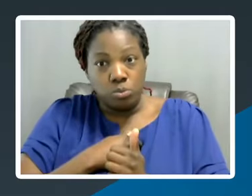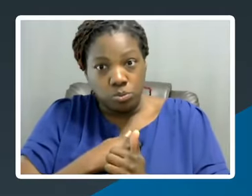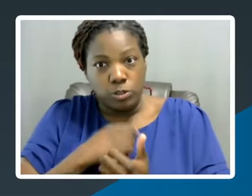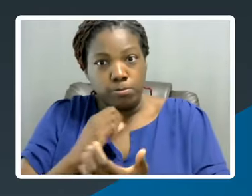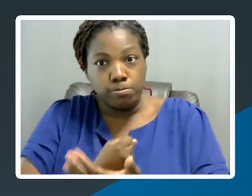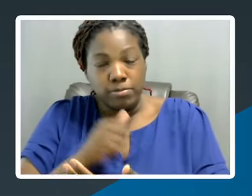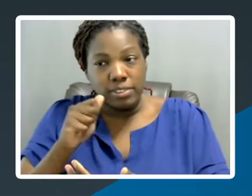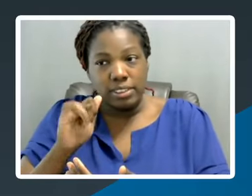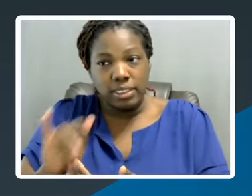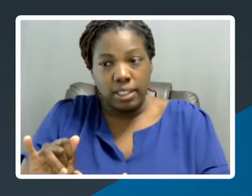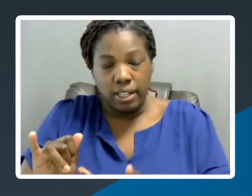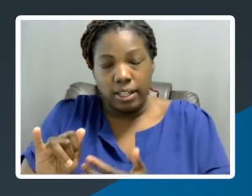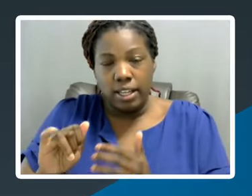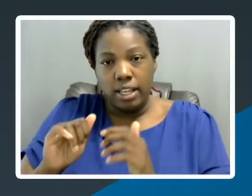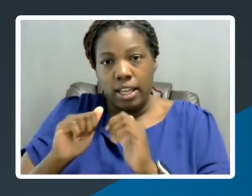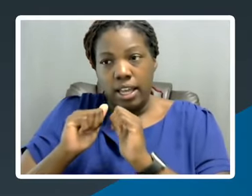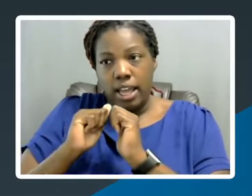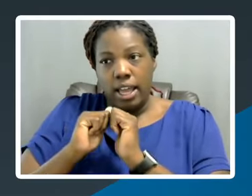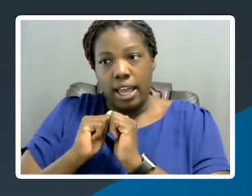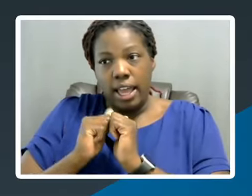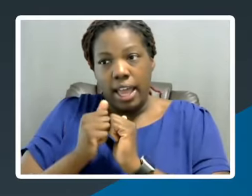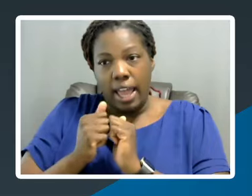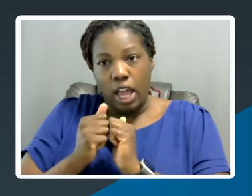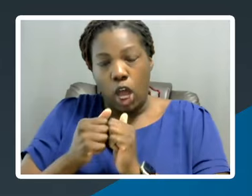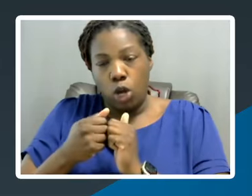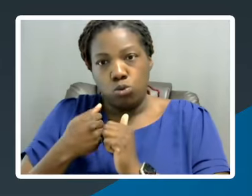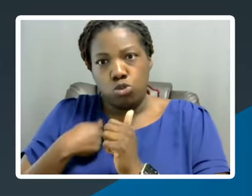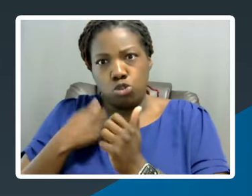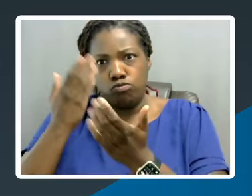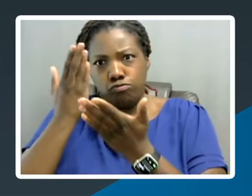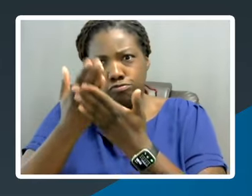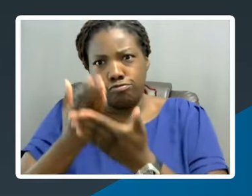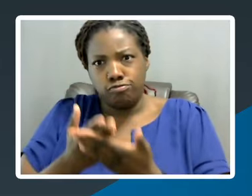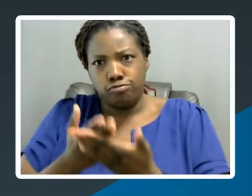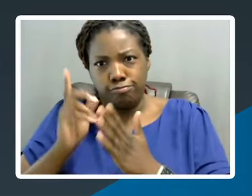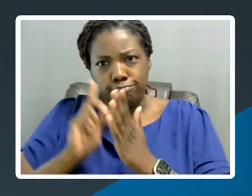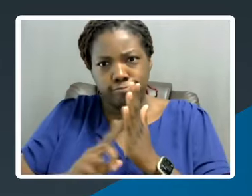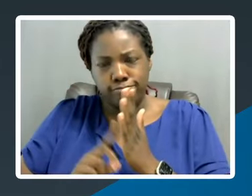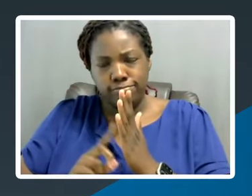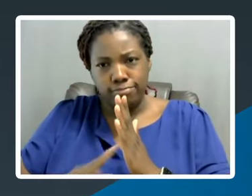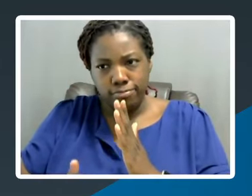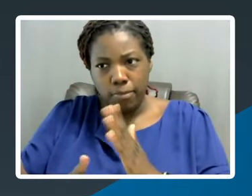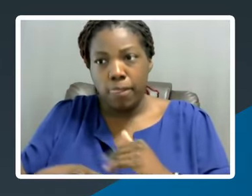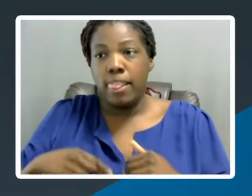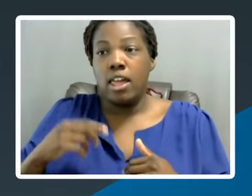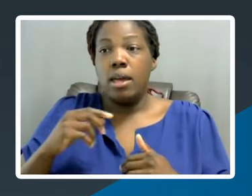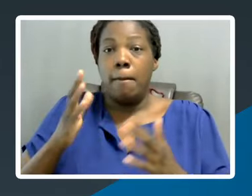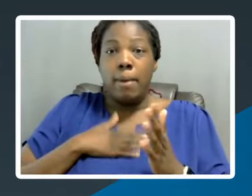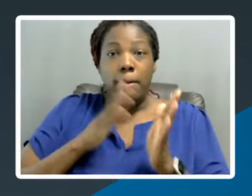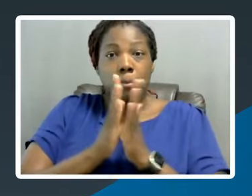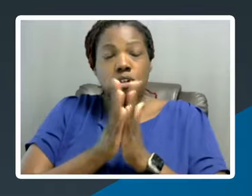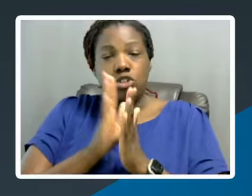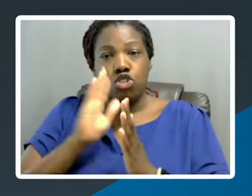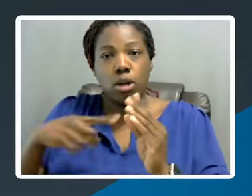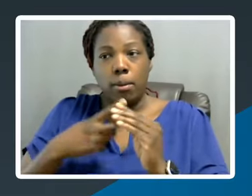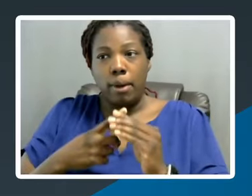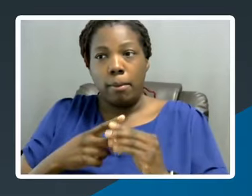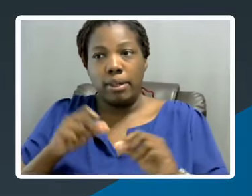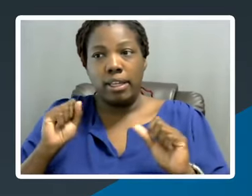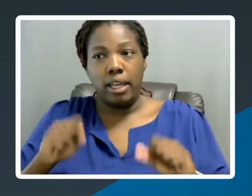and how to fact check, right? In my book, I talk a lot about this idea of needing to be able to